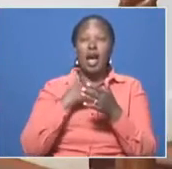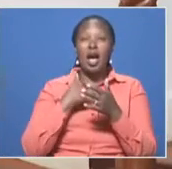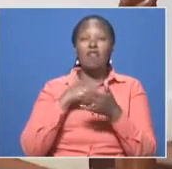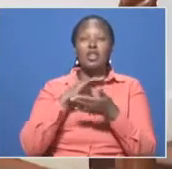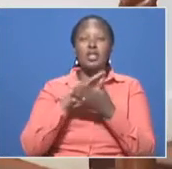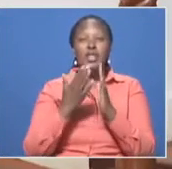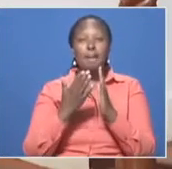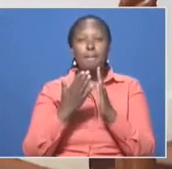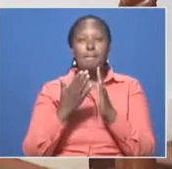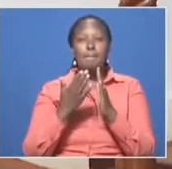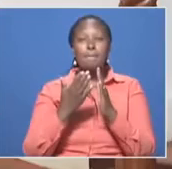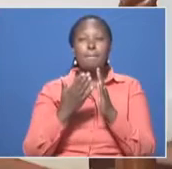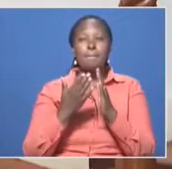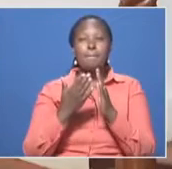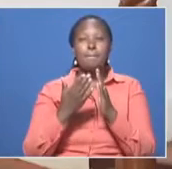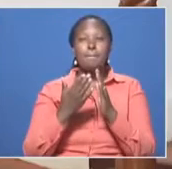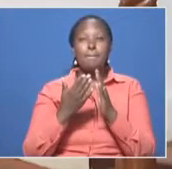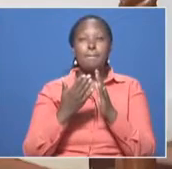still this underlying